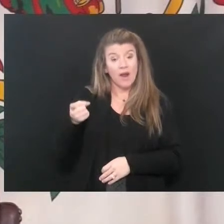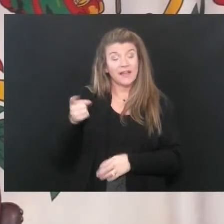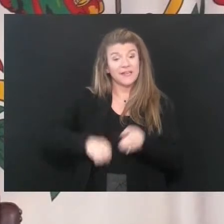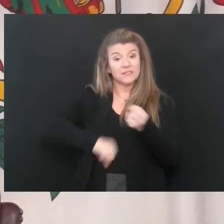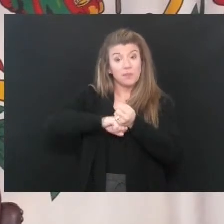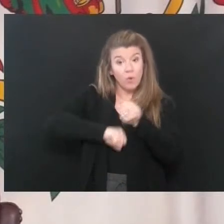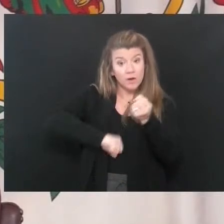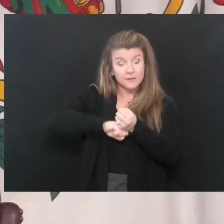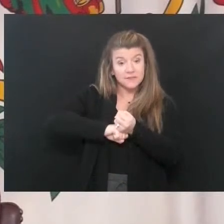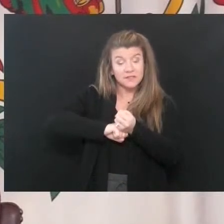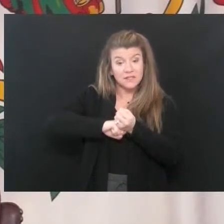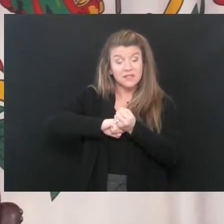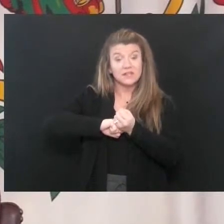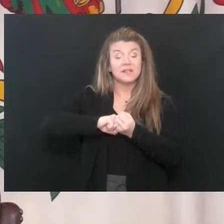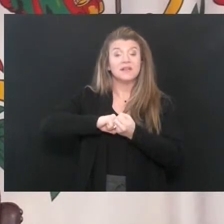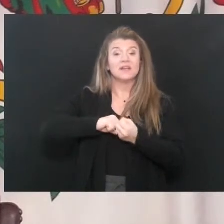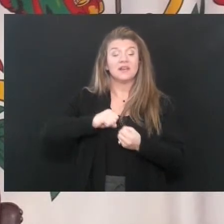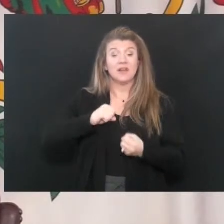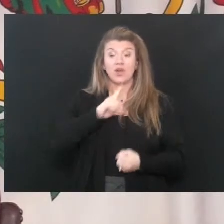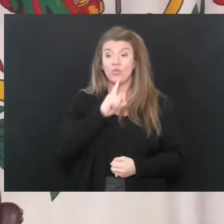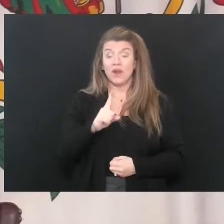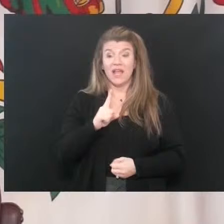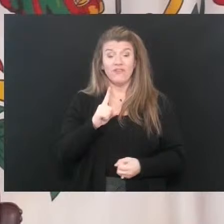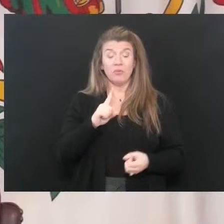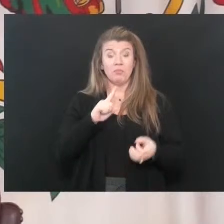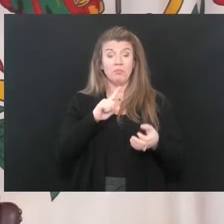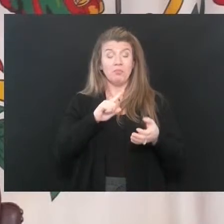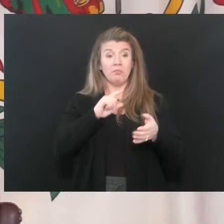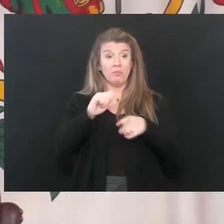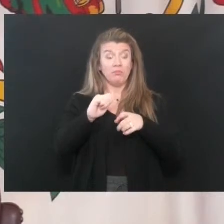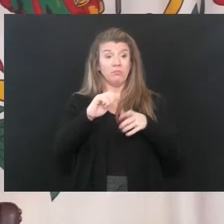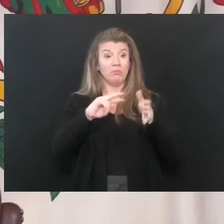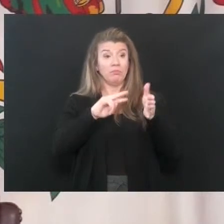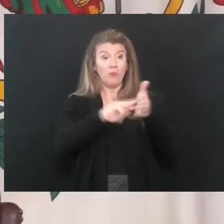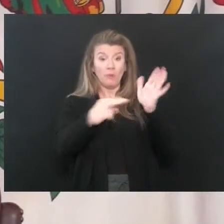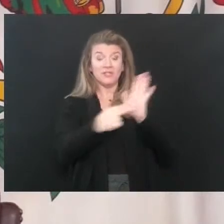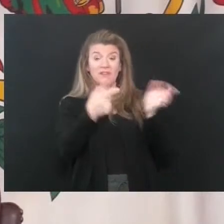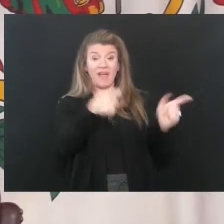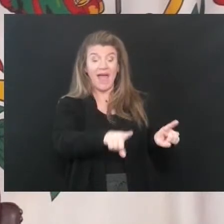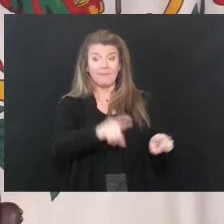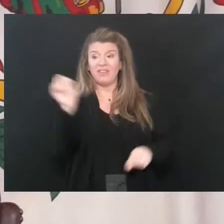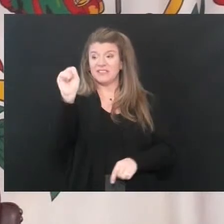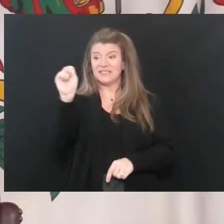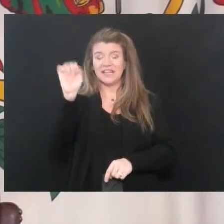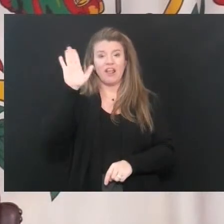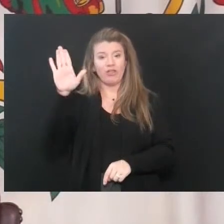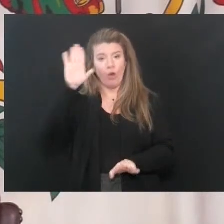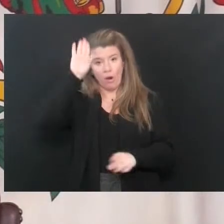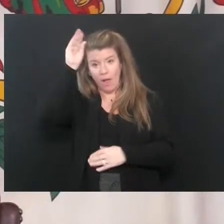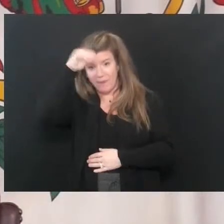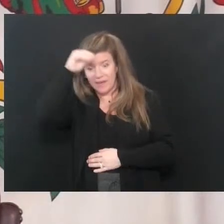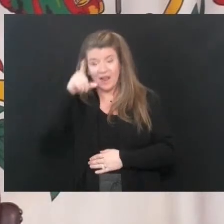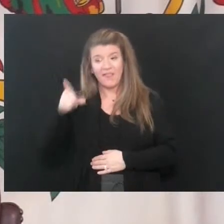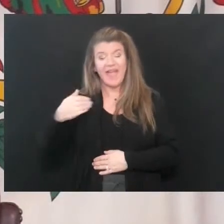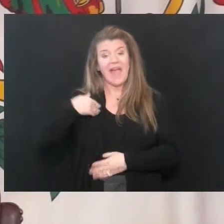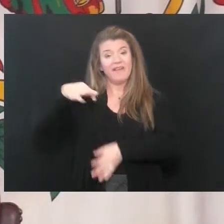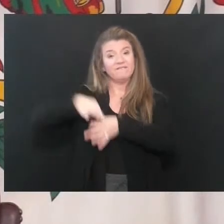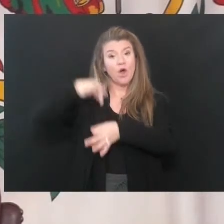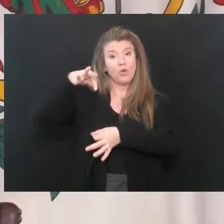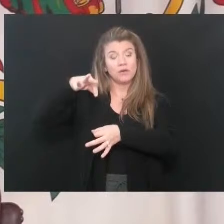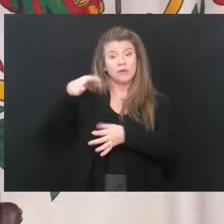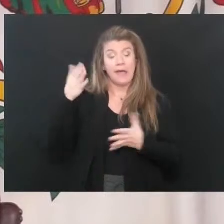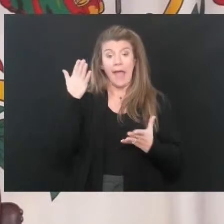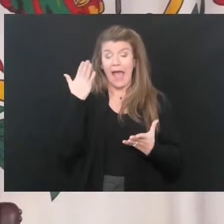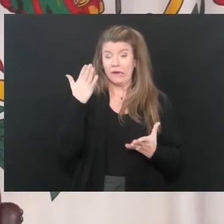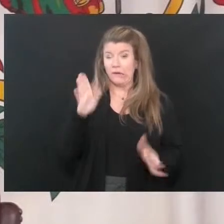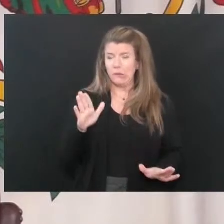stands and where, for all practical purposes, the Senate stood and stands. They had a vote the other day. I don't know